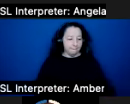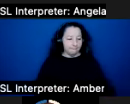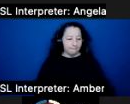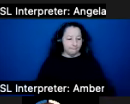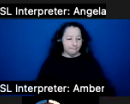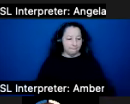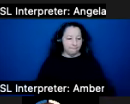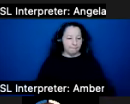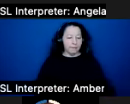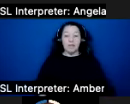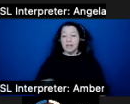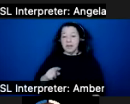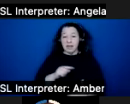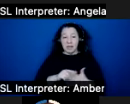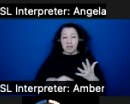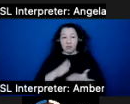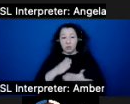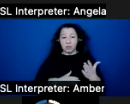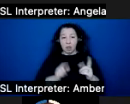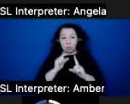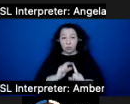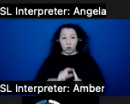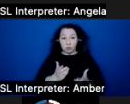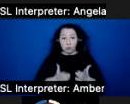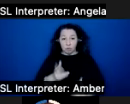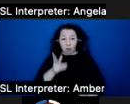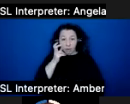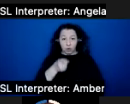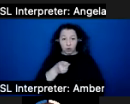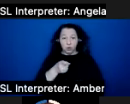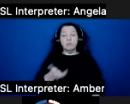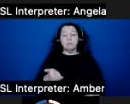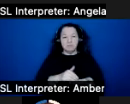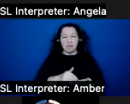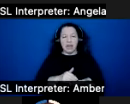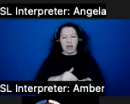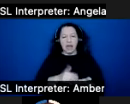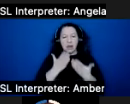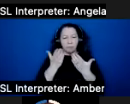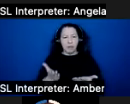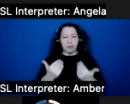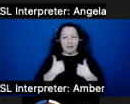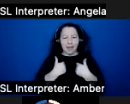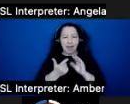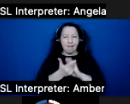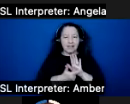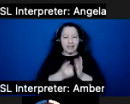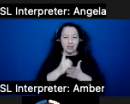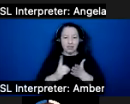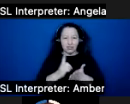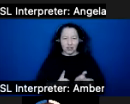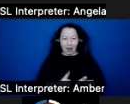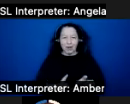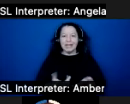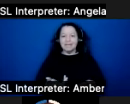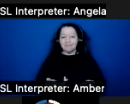So these are some terms you may hear. This is again why I recommend having a law dictionary with you, or